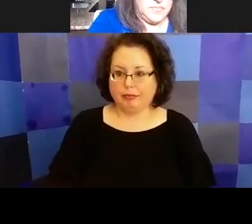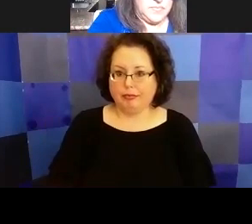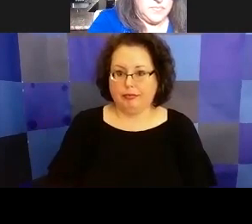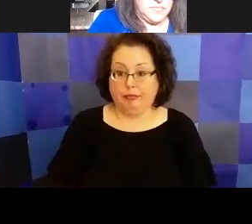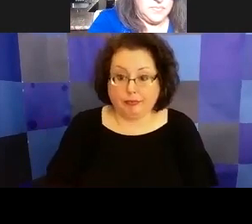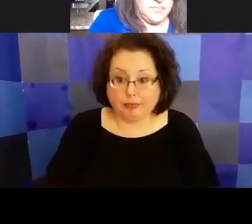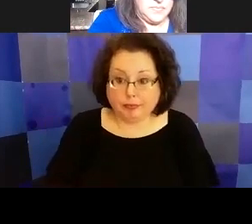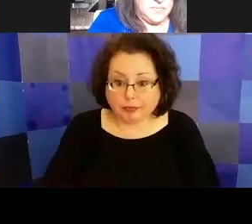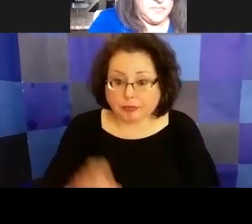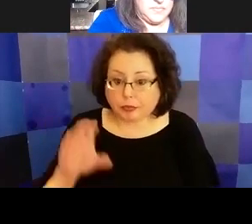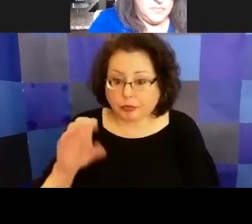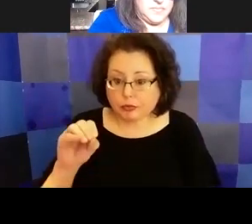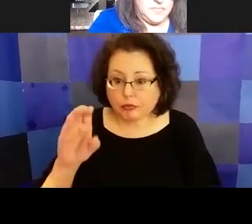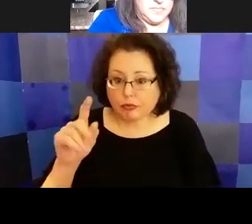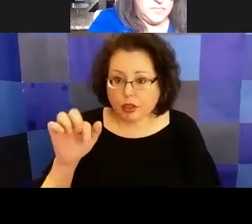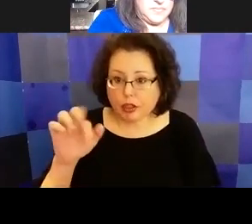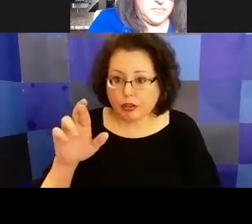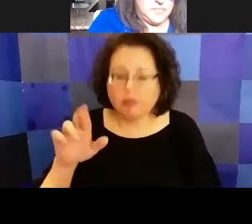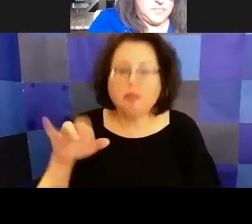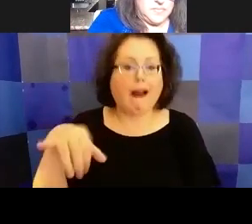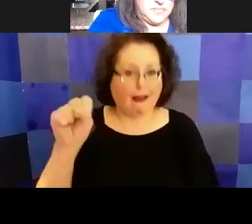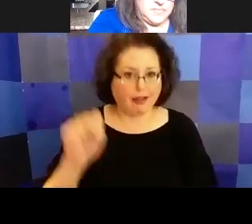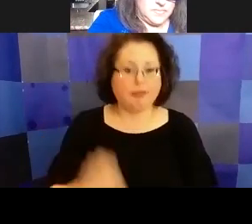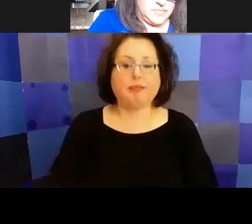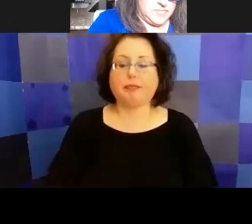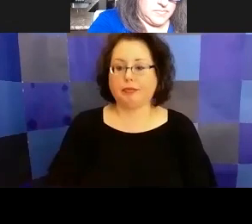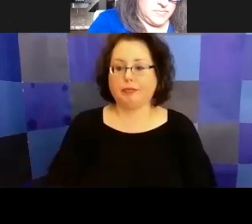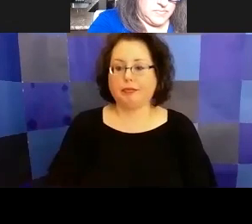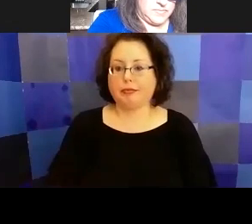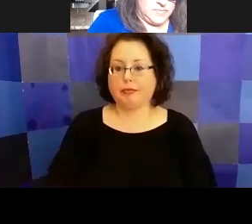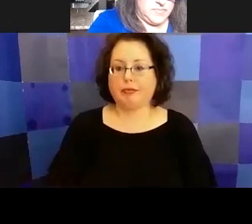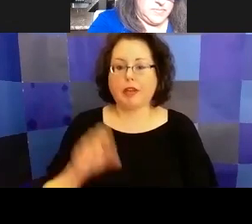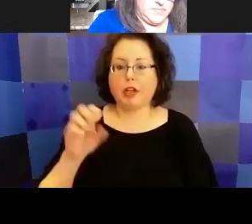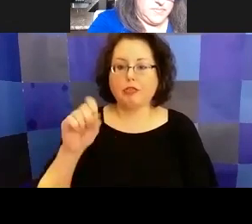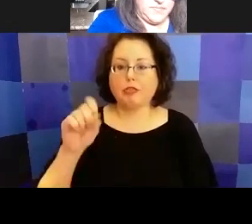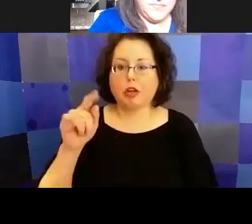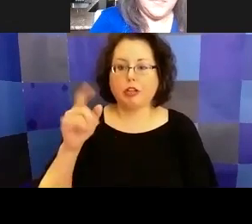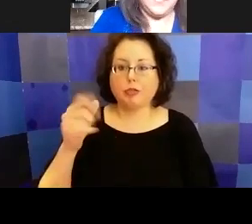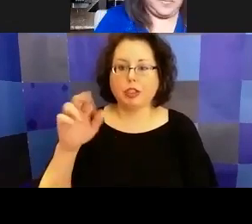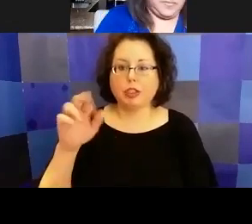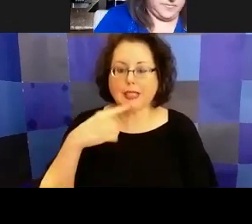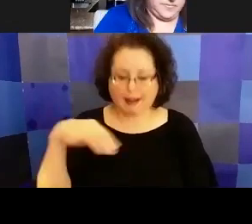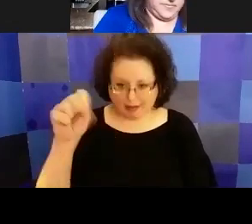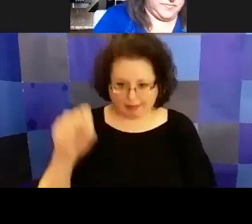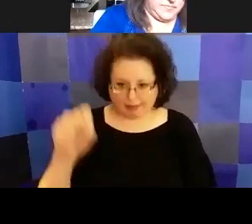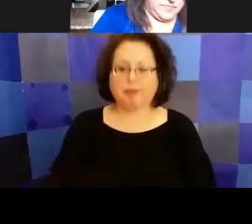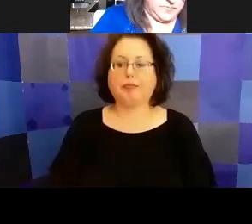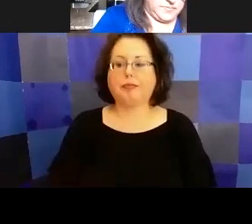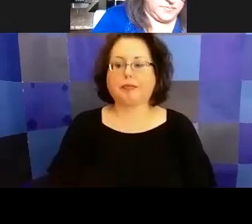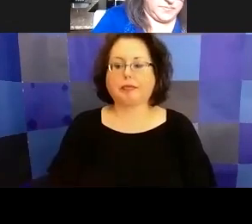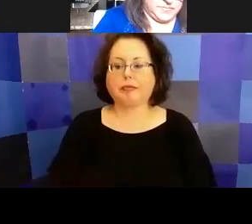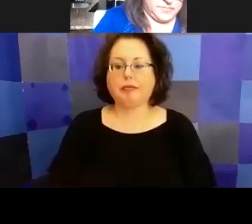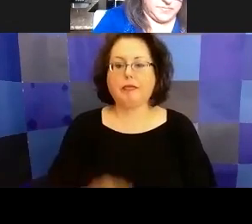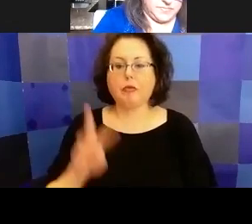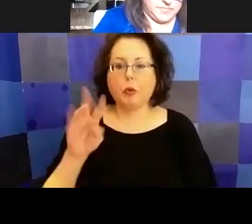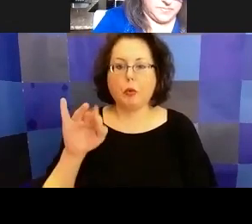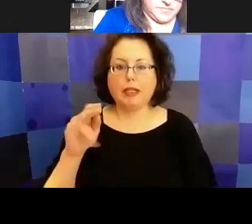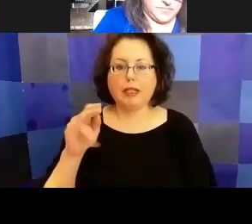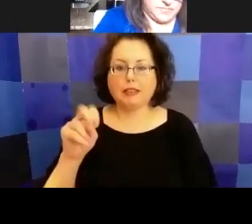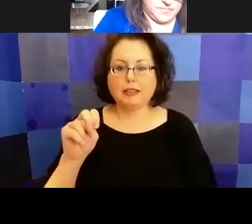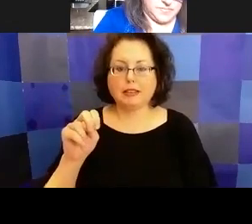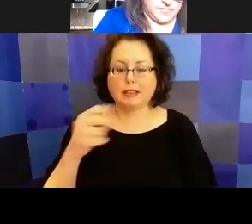Mr. O'Connor. Aye. Ms. Strasburger. Aye. Mr. Wilson.